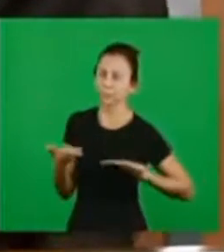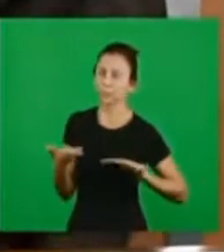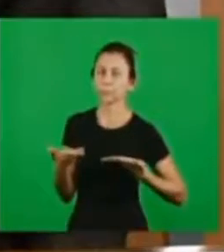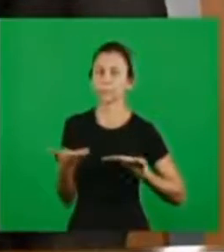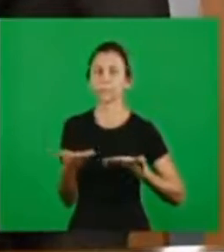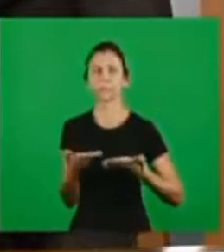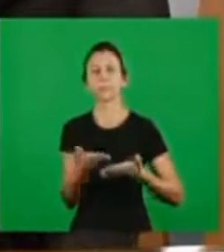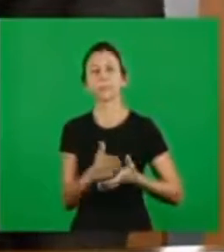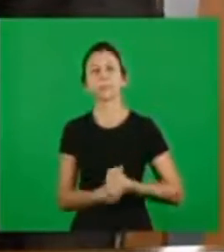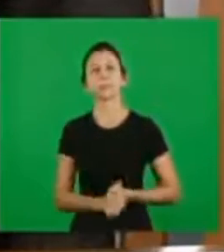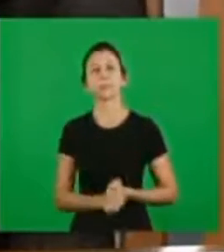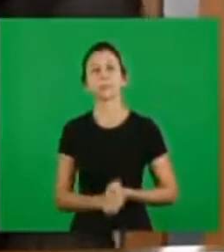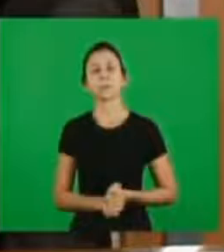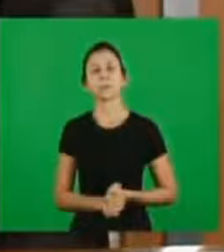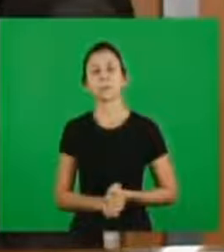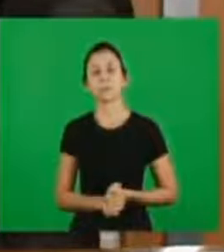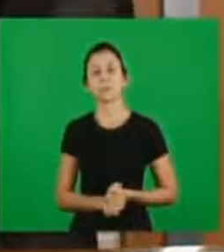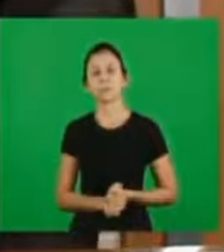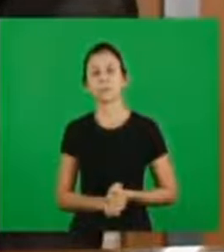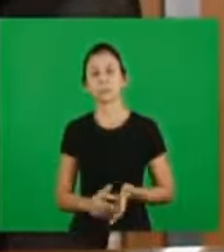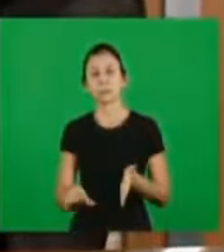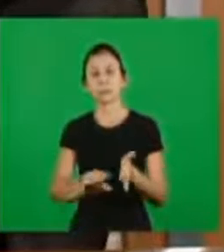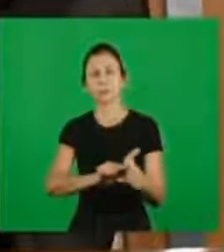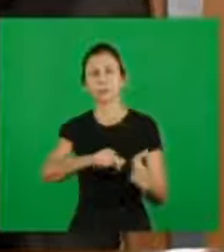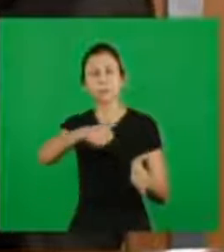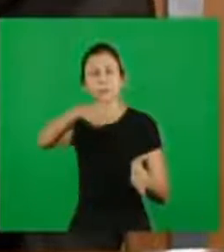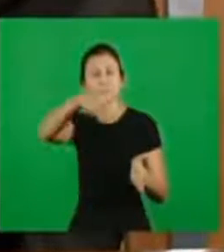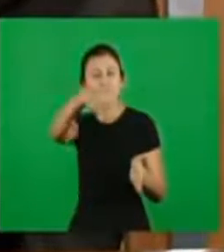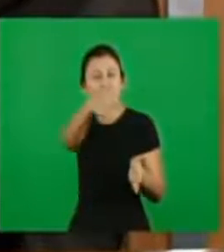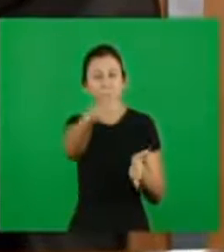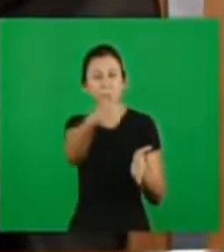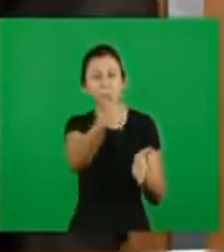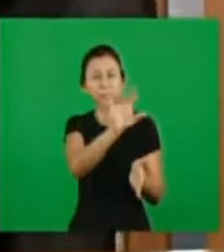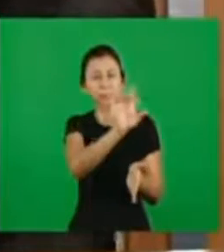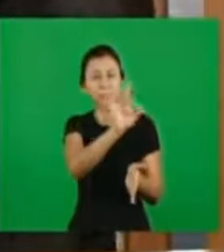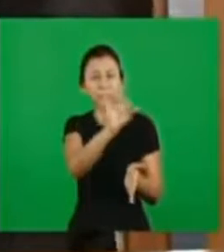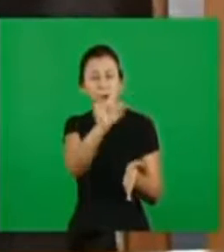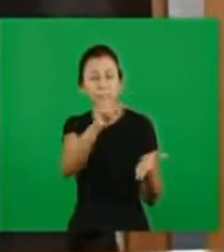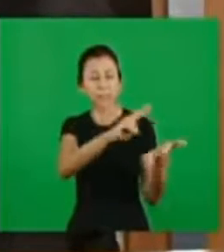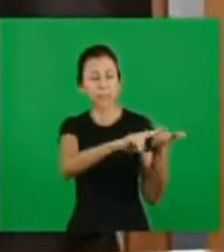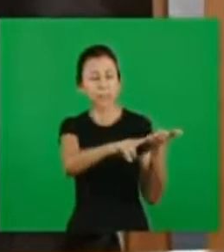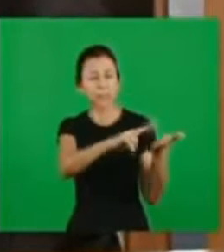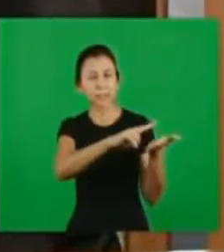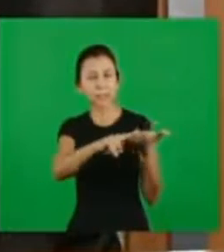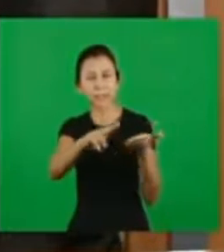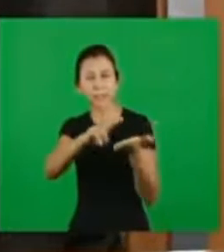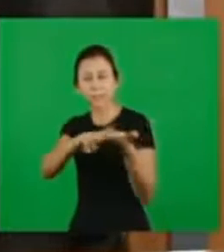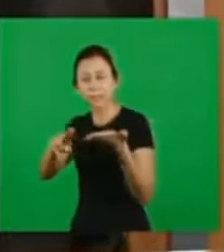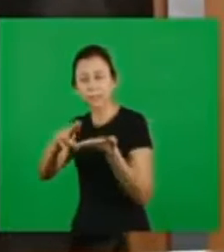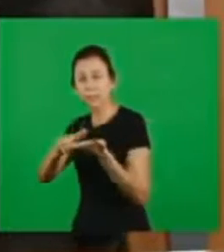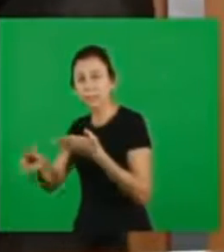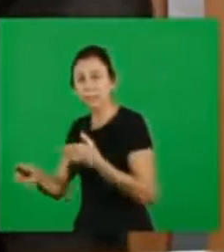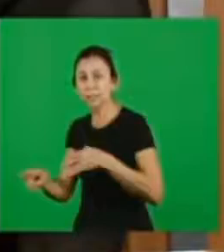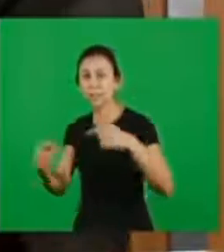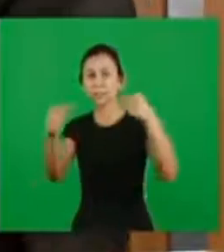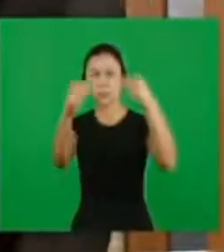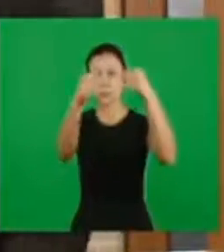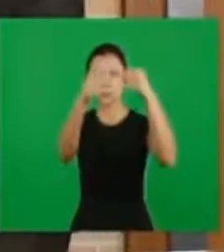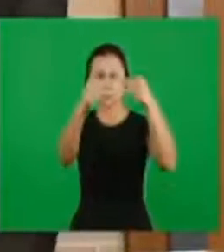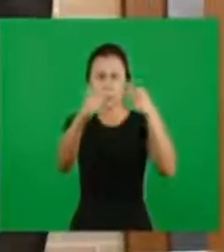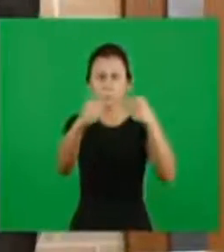So invite the brethren to read the first verse of the each letter. And we're going